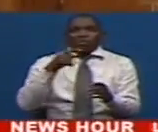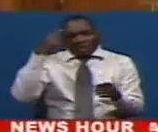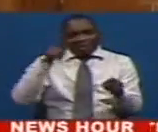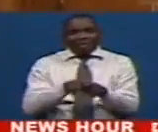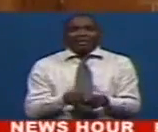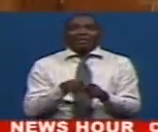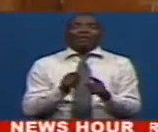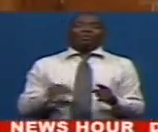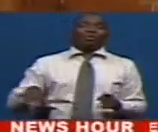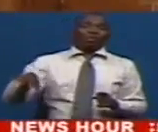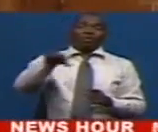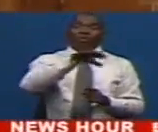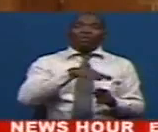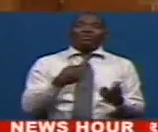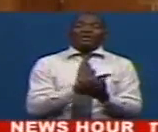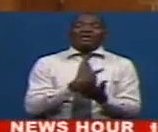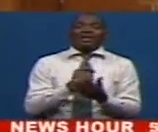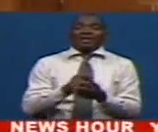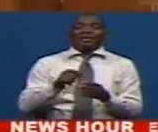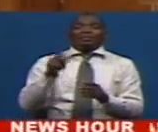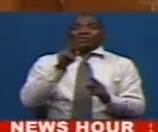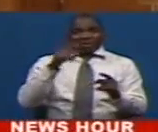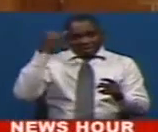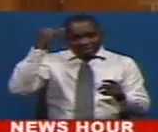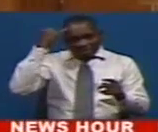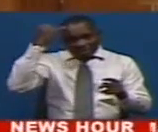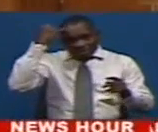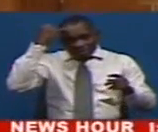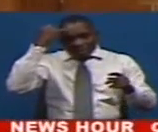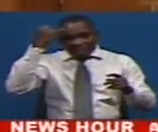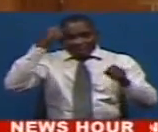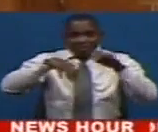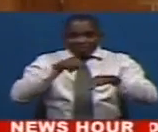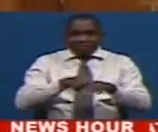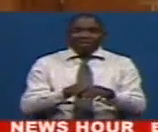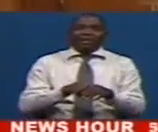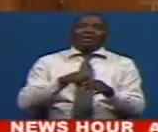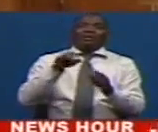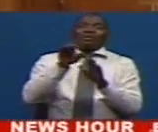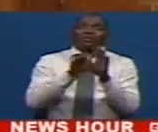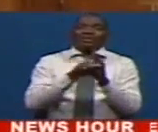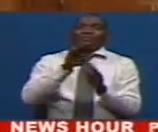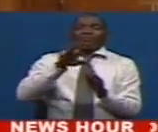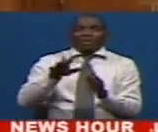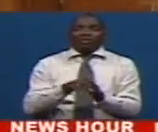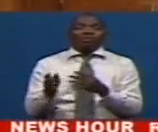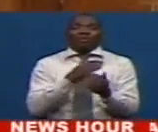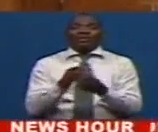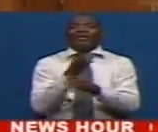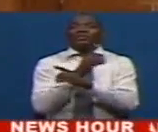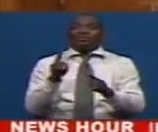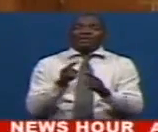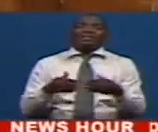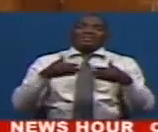nationwide referendum on Article 55, an entrenched clause to determine whether or not full democracy should